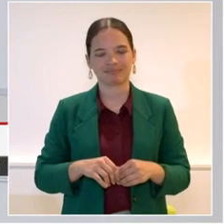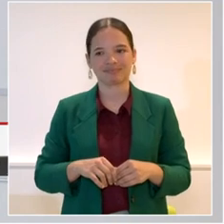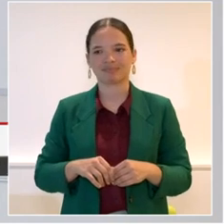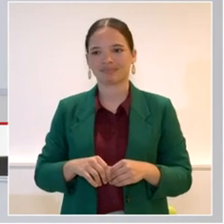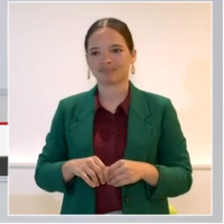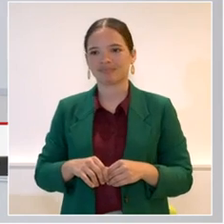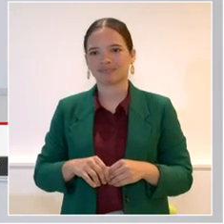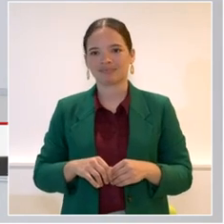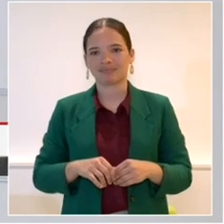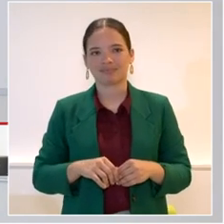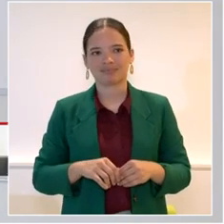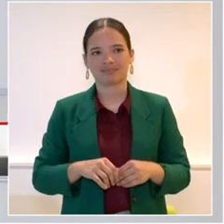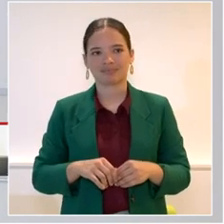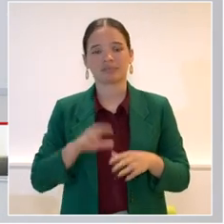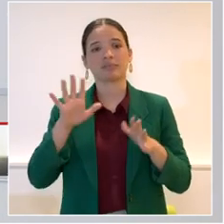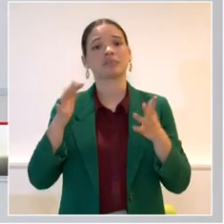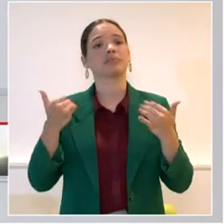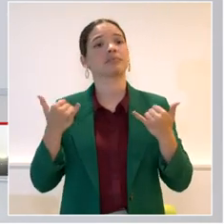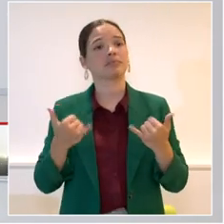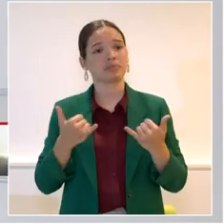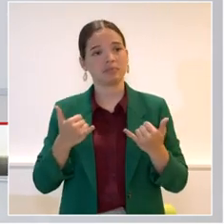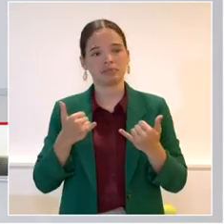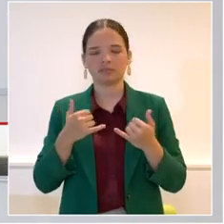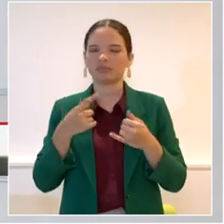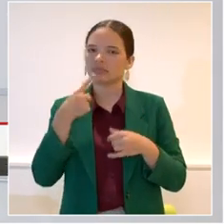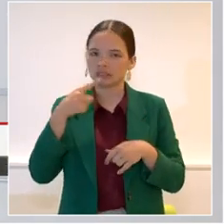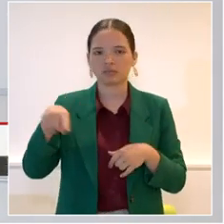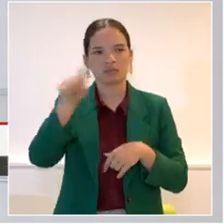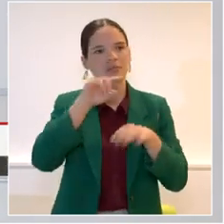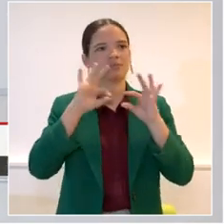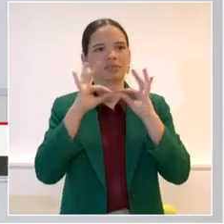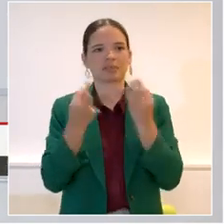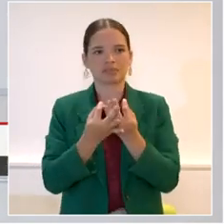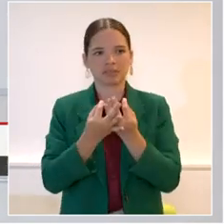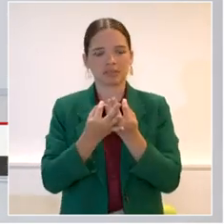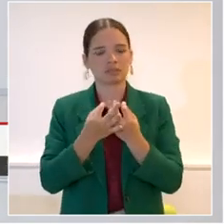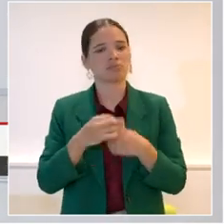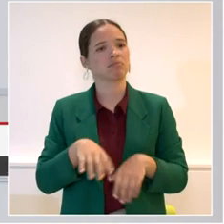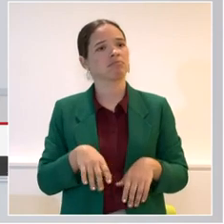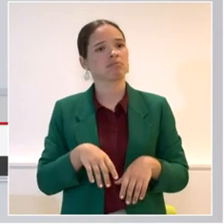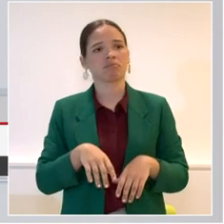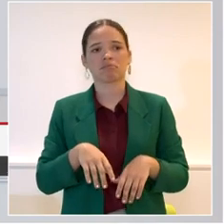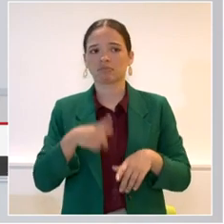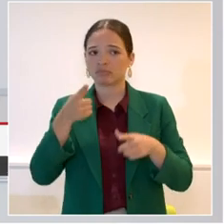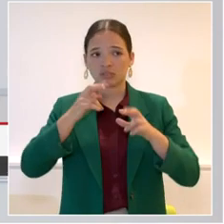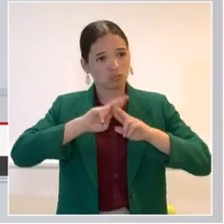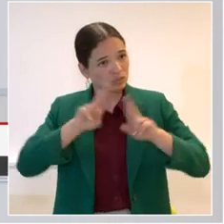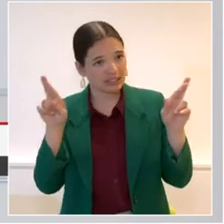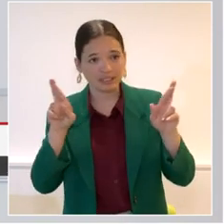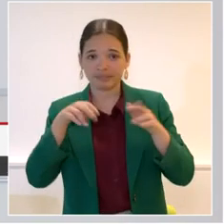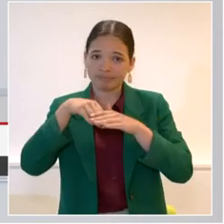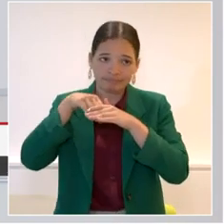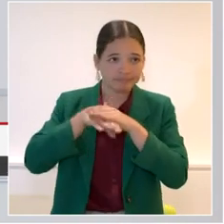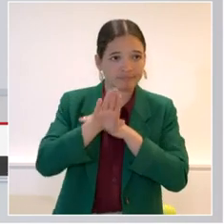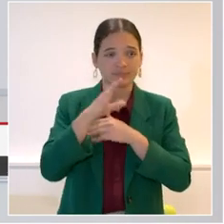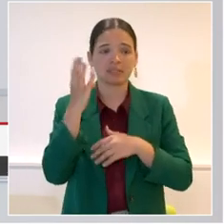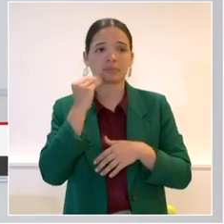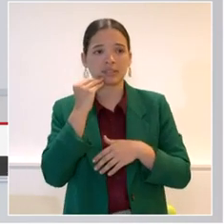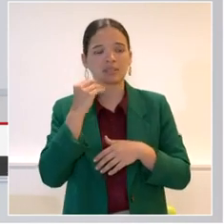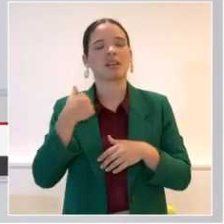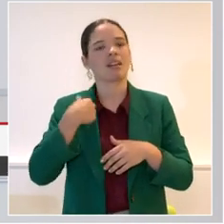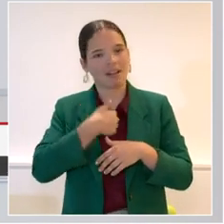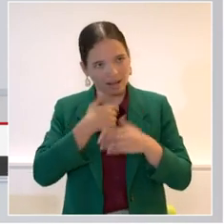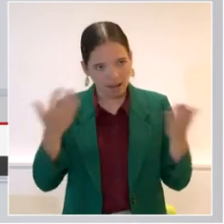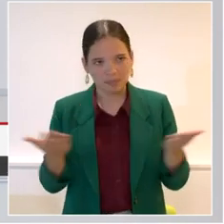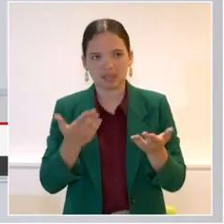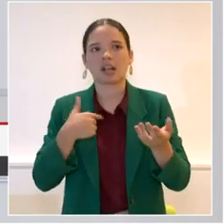So what we get to say to the families is, and it says in this quote, is when you enter the water, we're gonna enter the water with you. We're gonna be there, we're gonna support you and be with you over